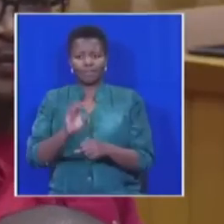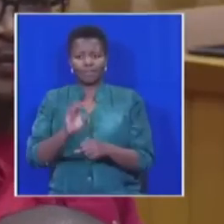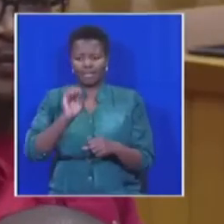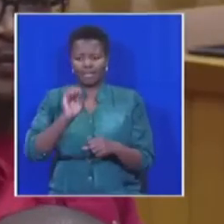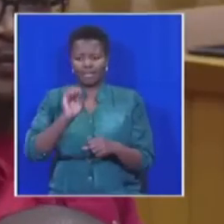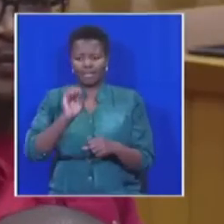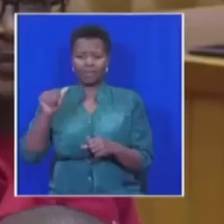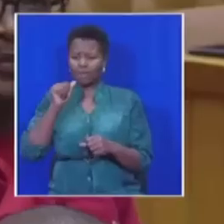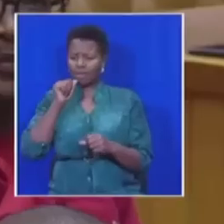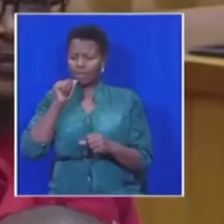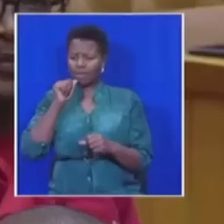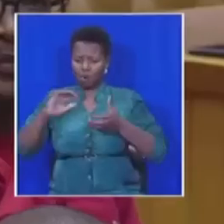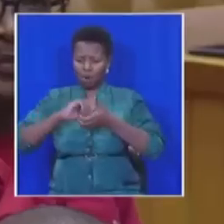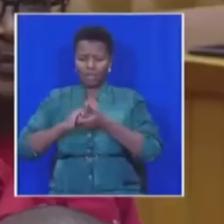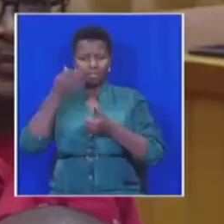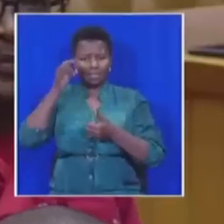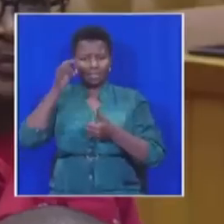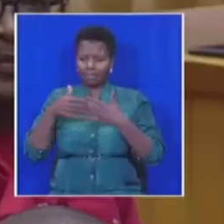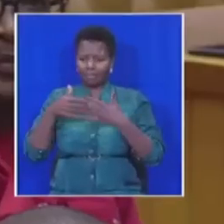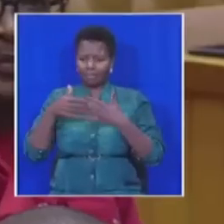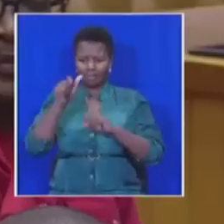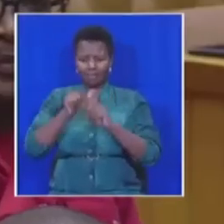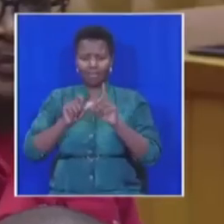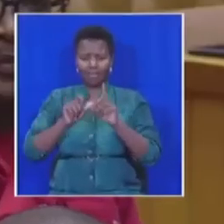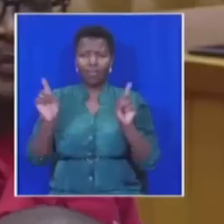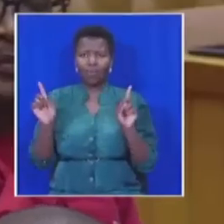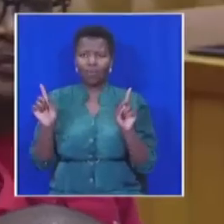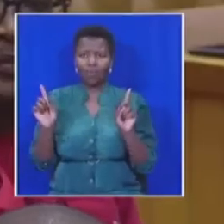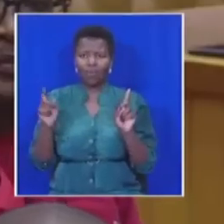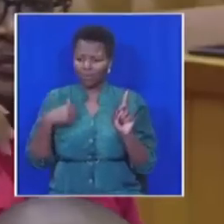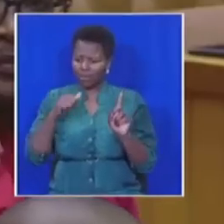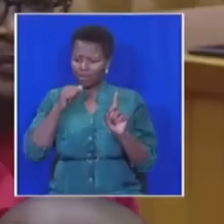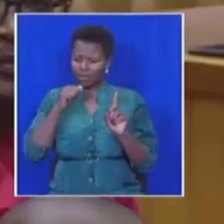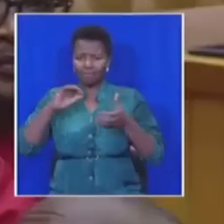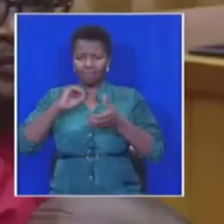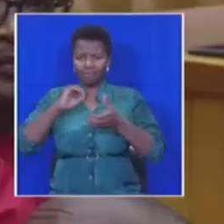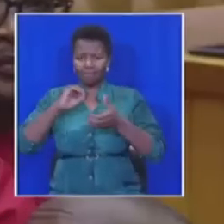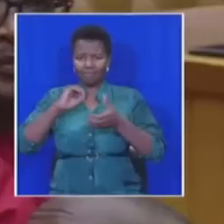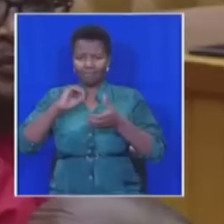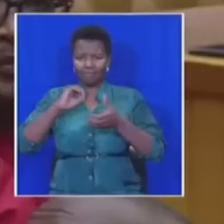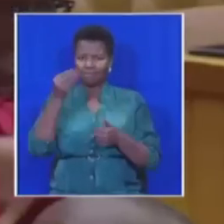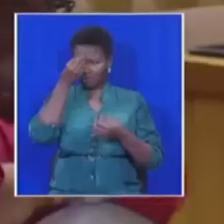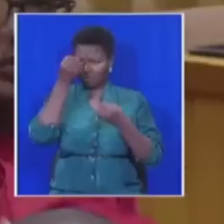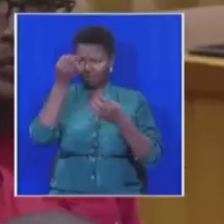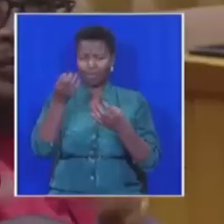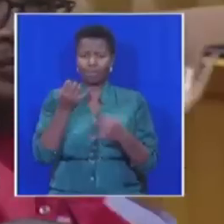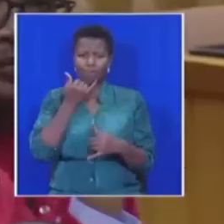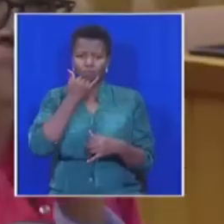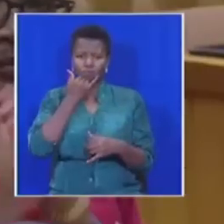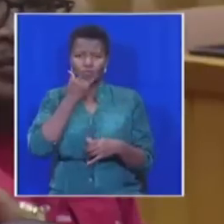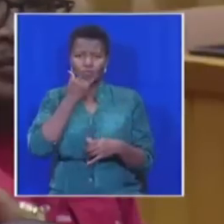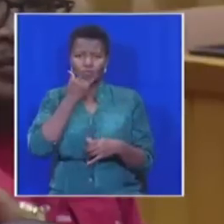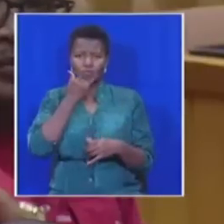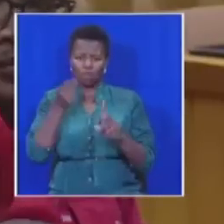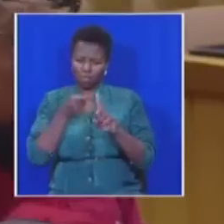not in any coalition government with anybody. He's deliberately misleading the house and he's out